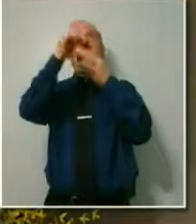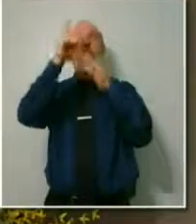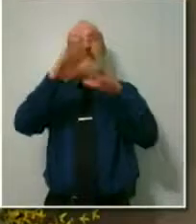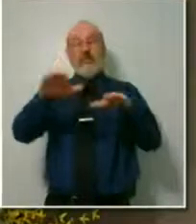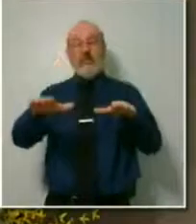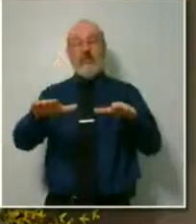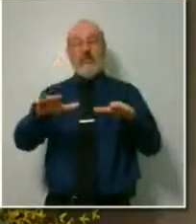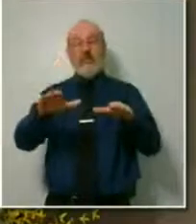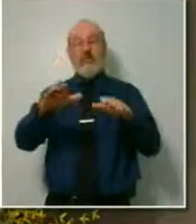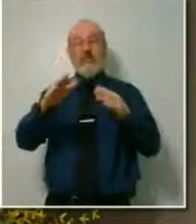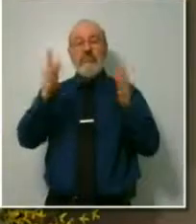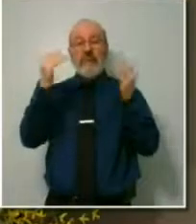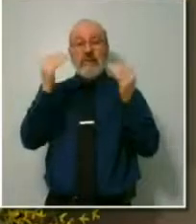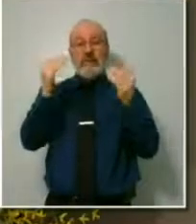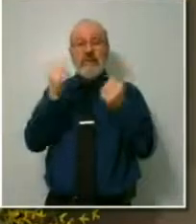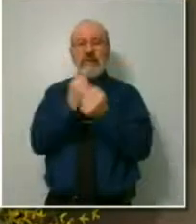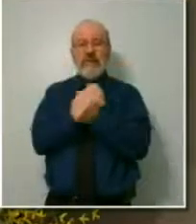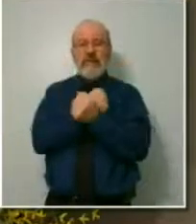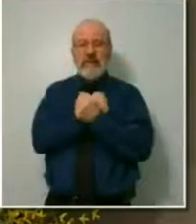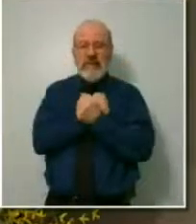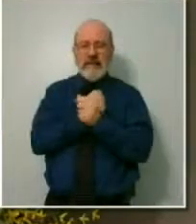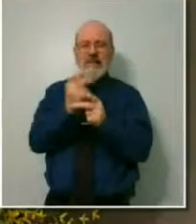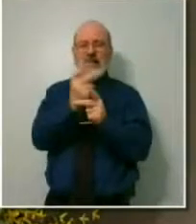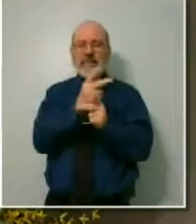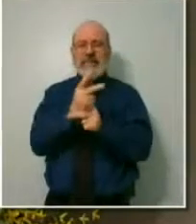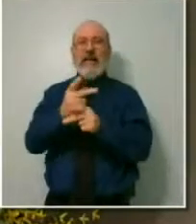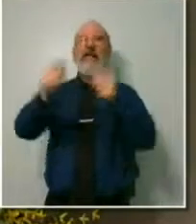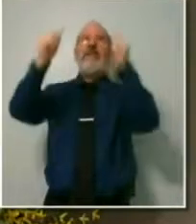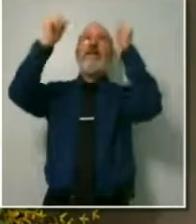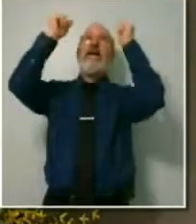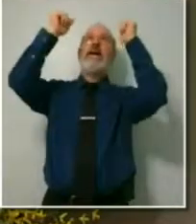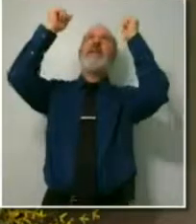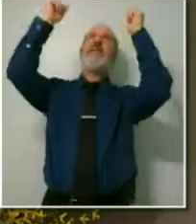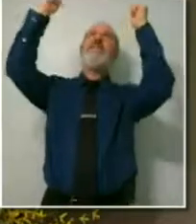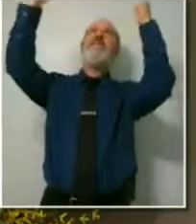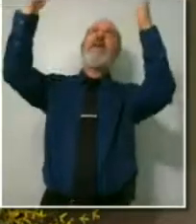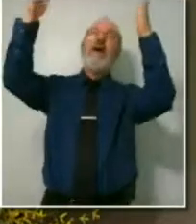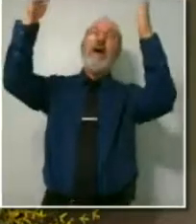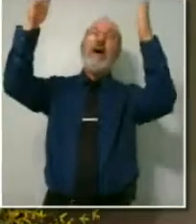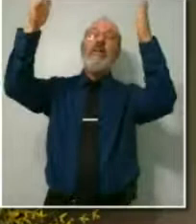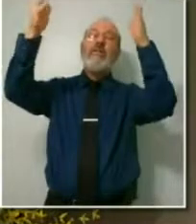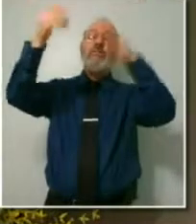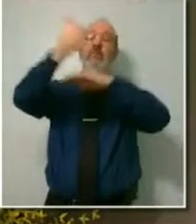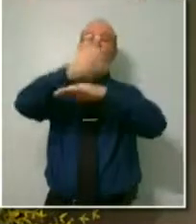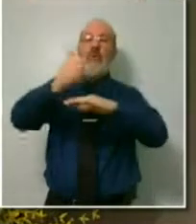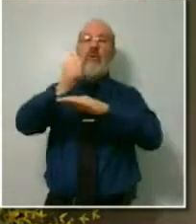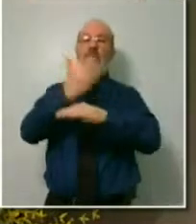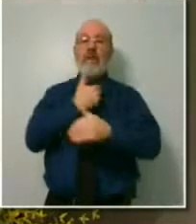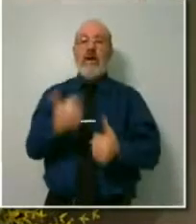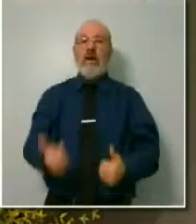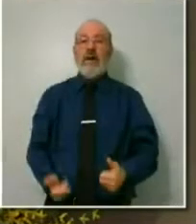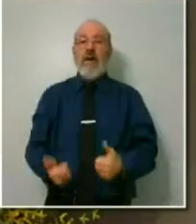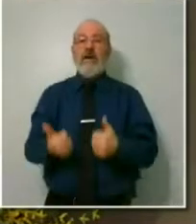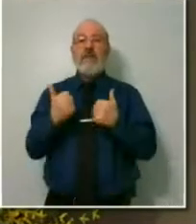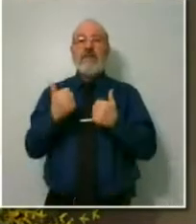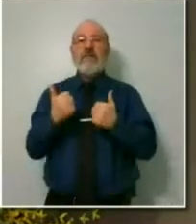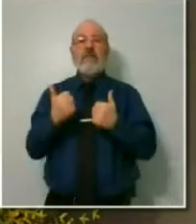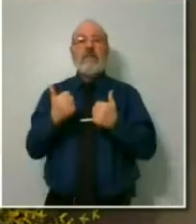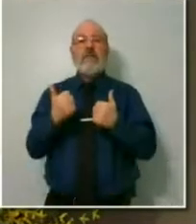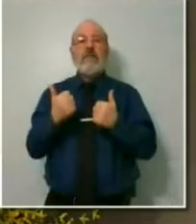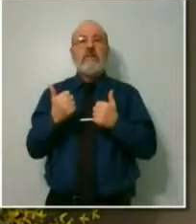loving care of a heavenly Father over our lives, but we cannot